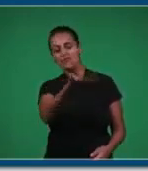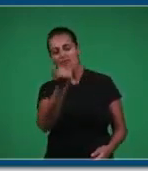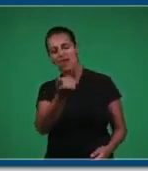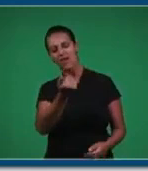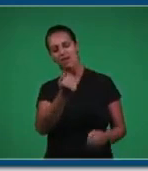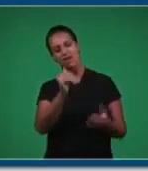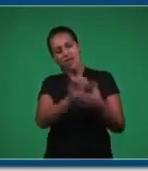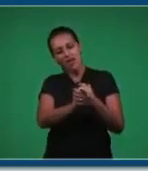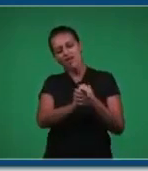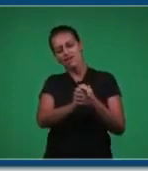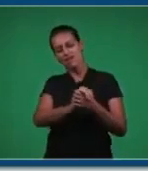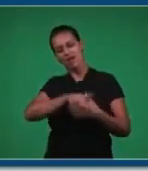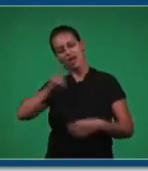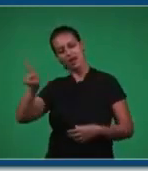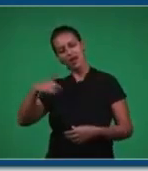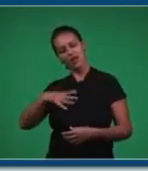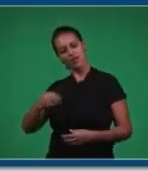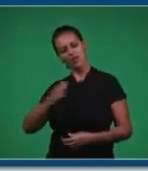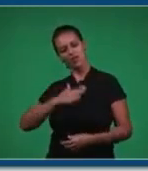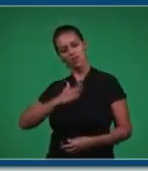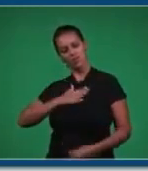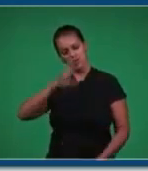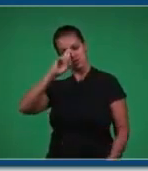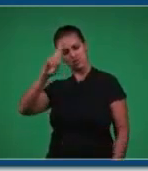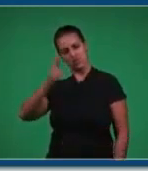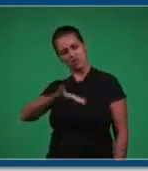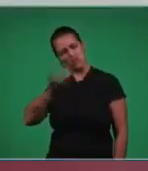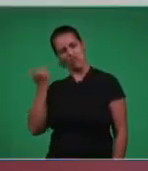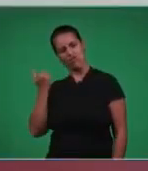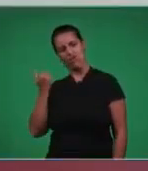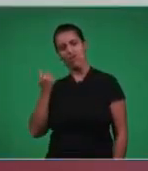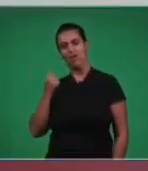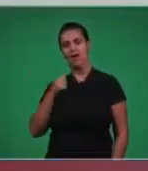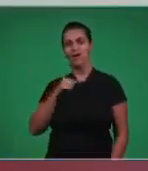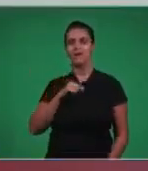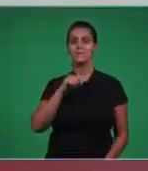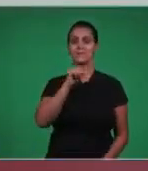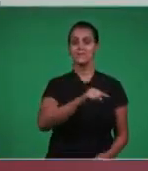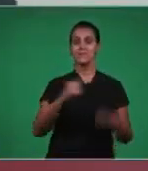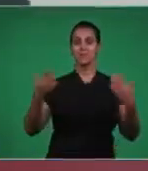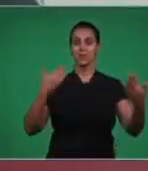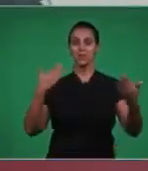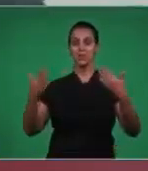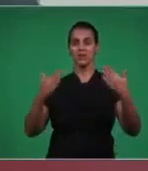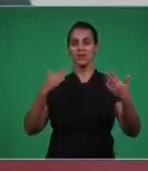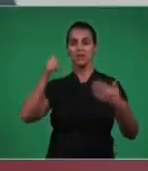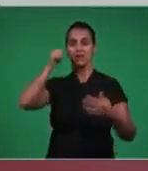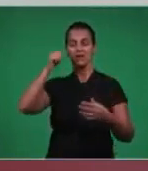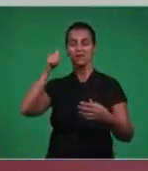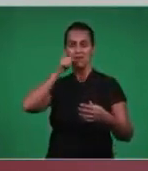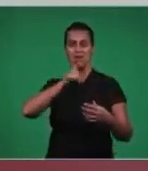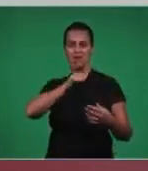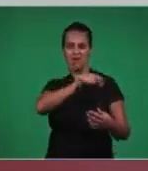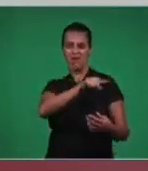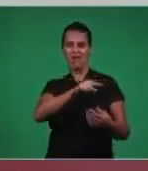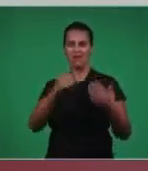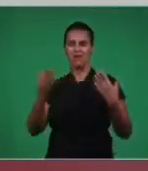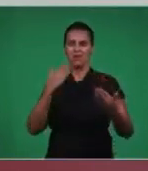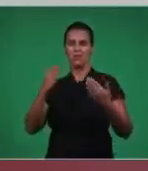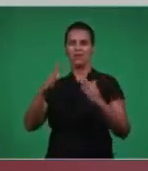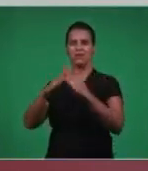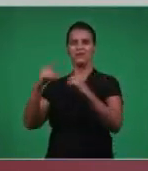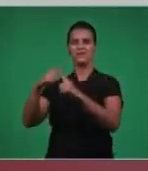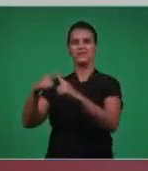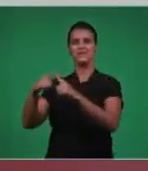be the wife of the son of your Lord. Rebecca, the faithful